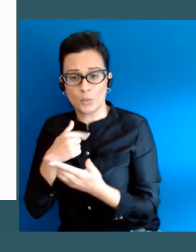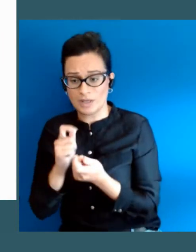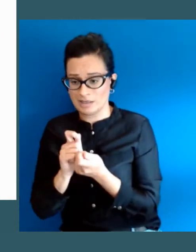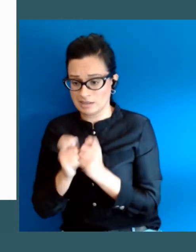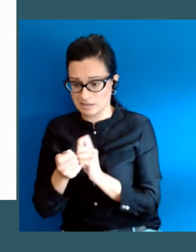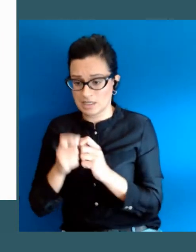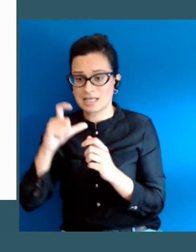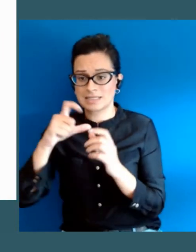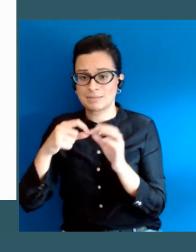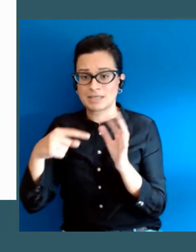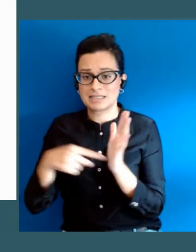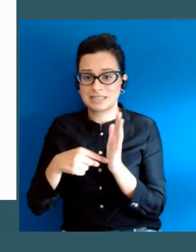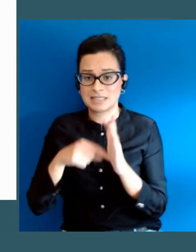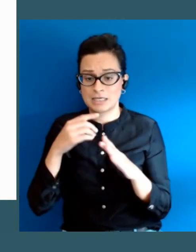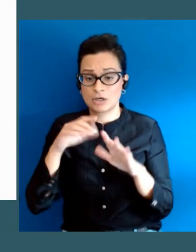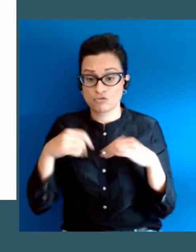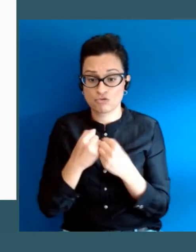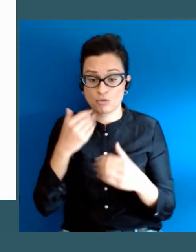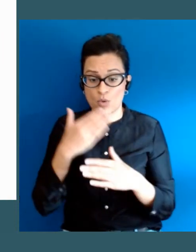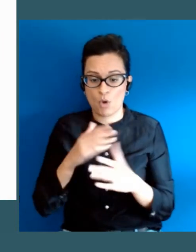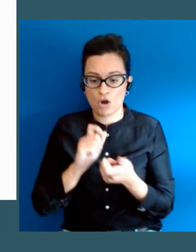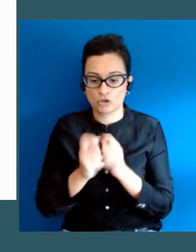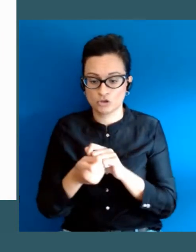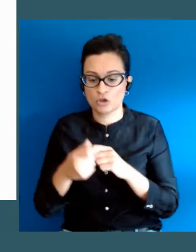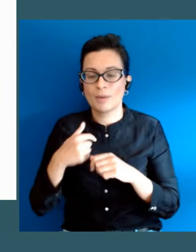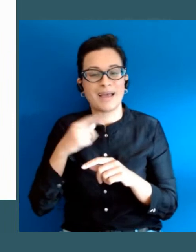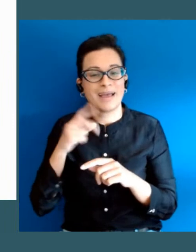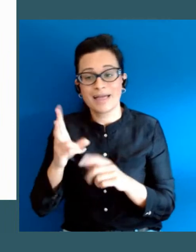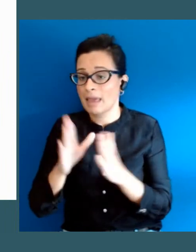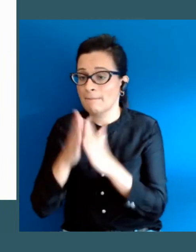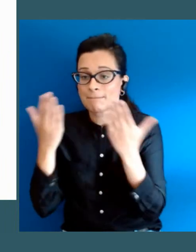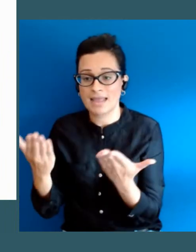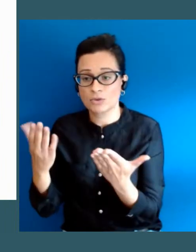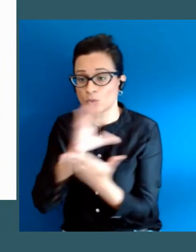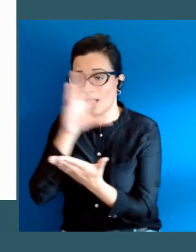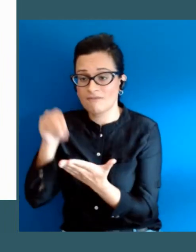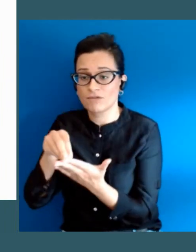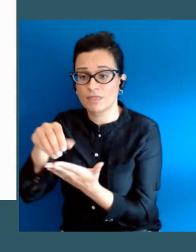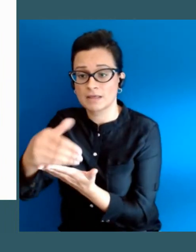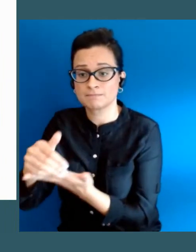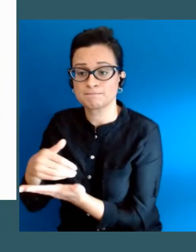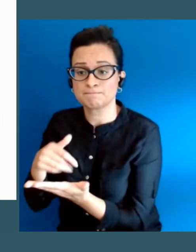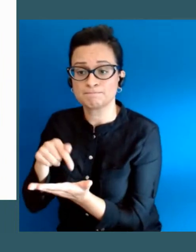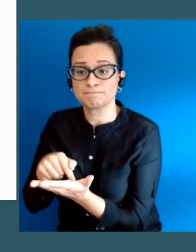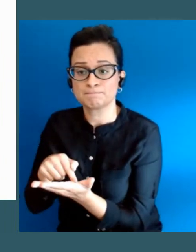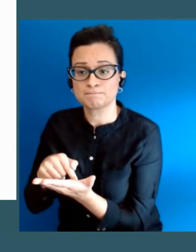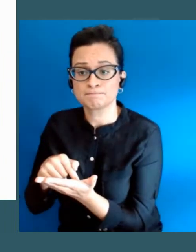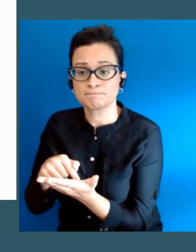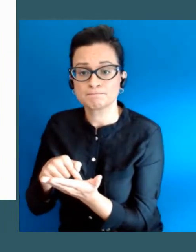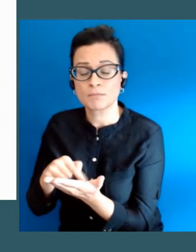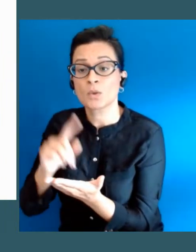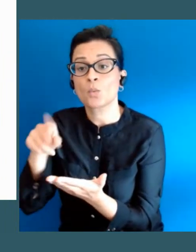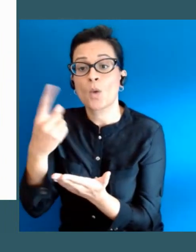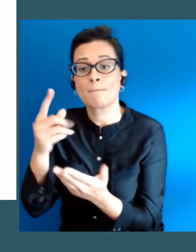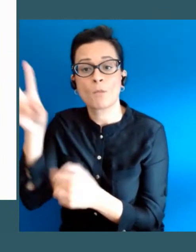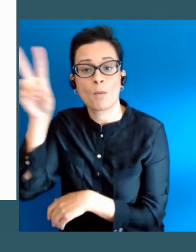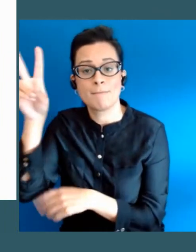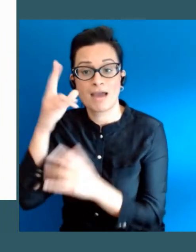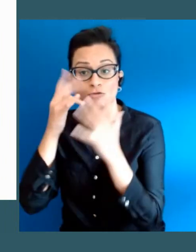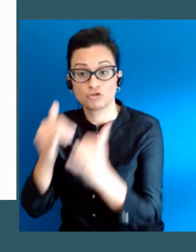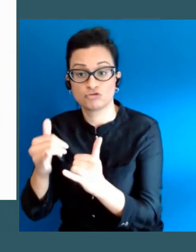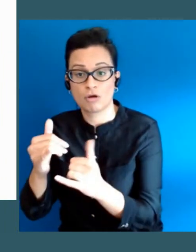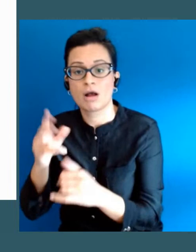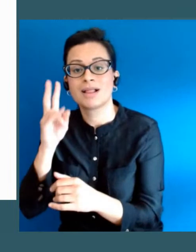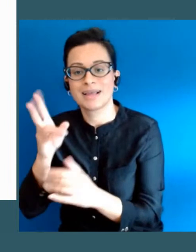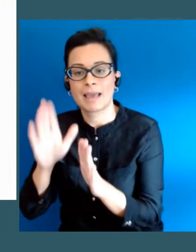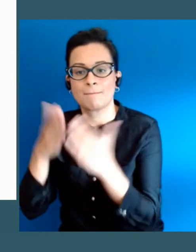group workshop. Again, it's manualized. We also have another parent trial, which is again a manualized intervention. And